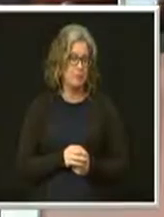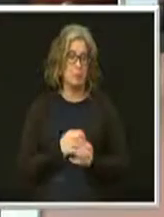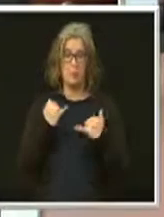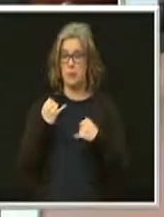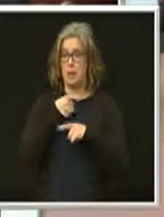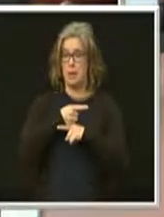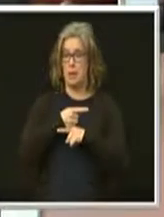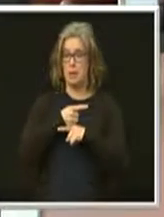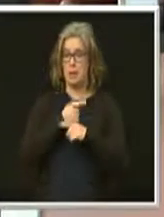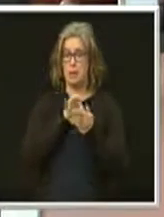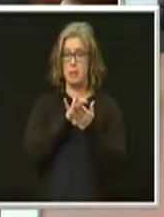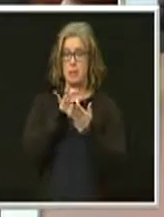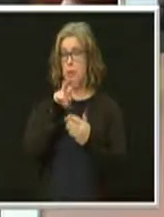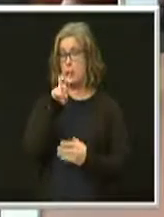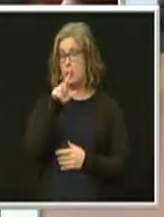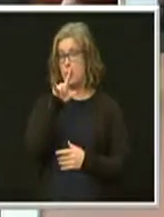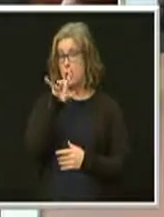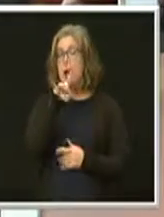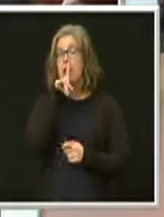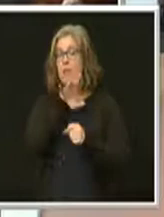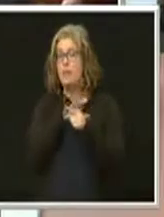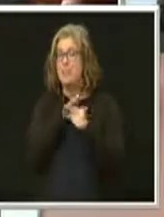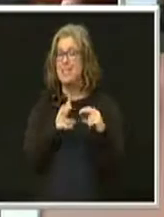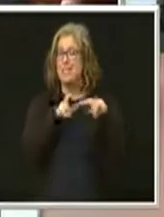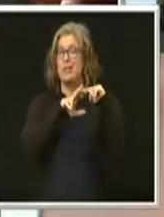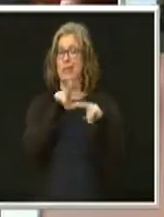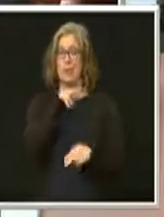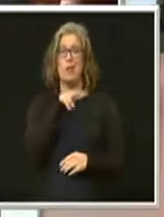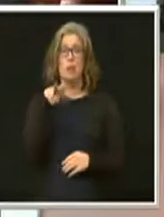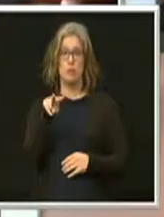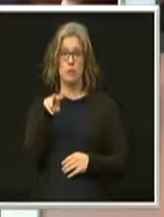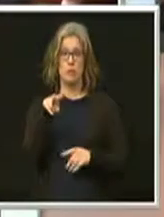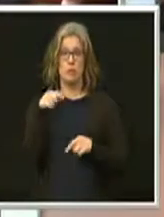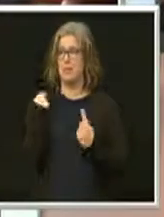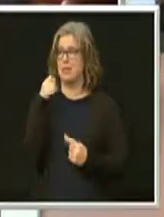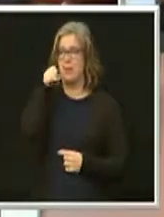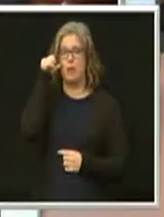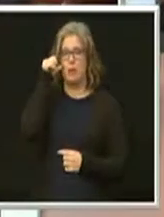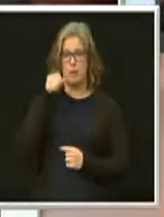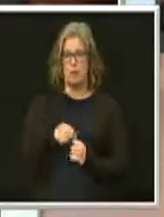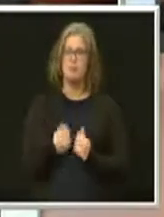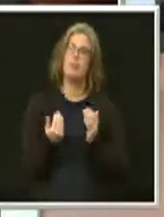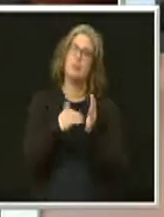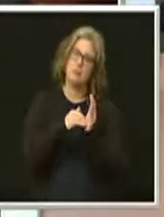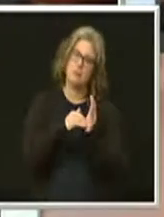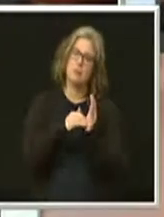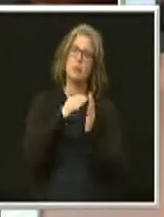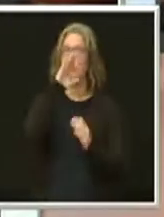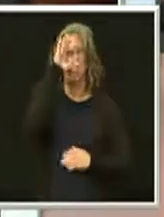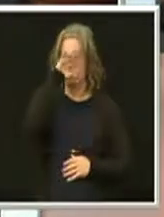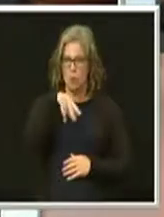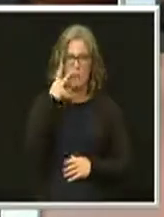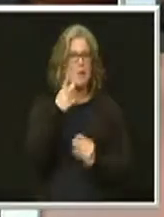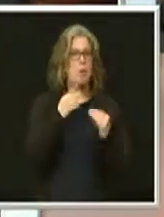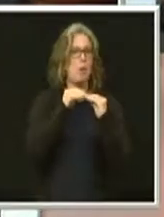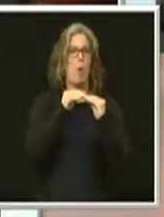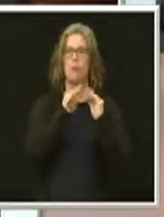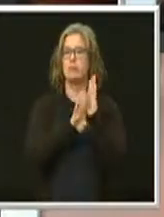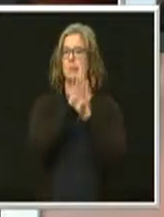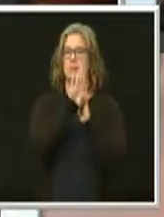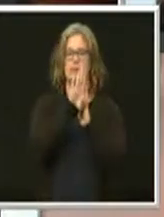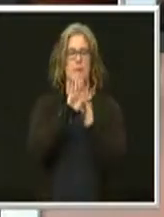Today's count of 228 confirmed is an increase of 22 over yesterday. Again, we knew we'd be seeing more